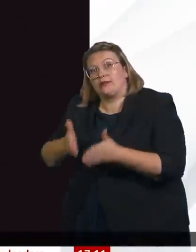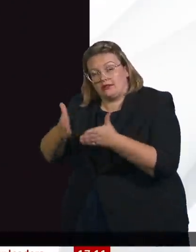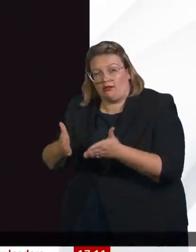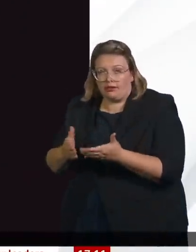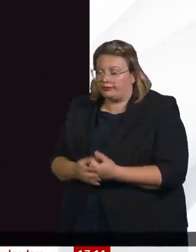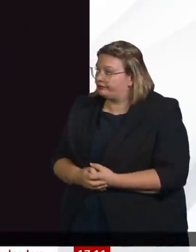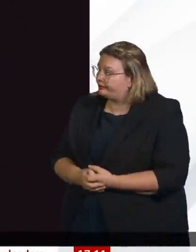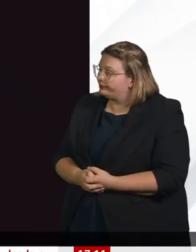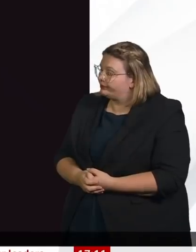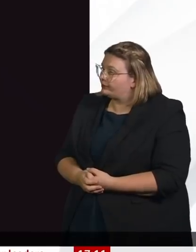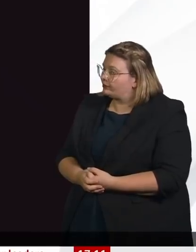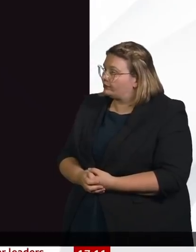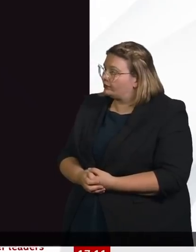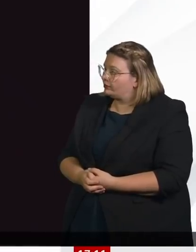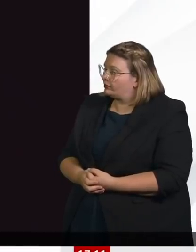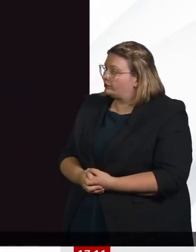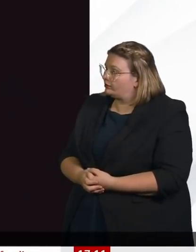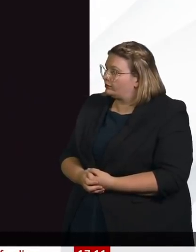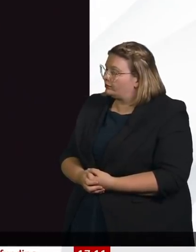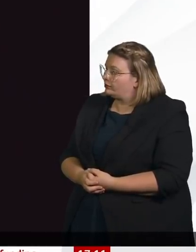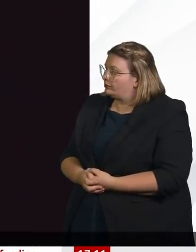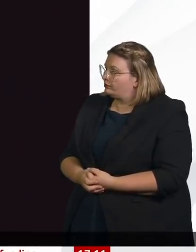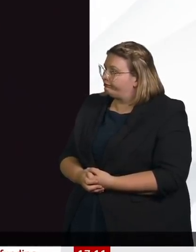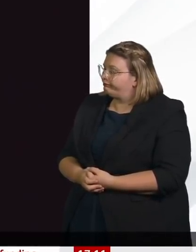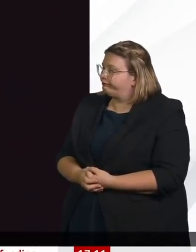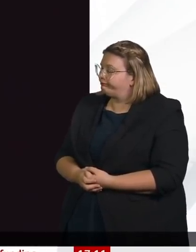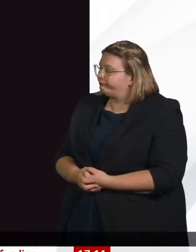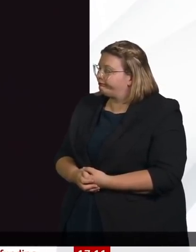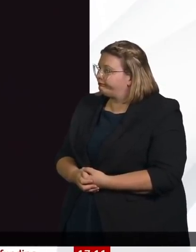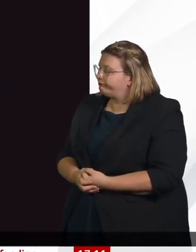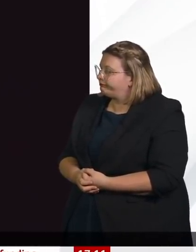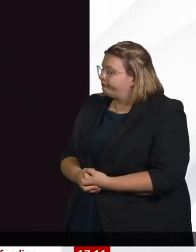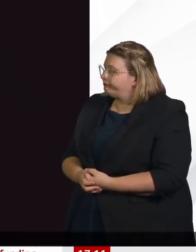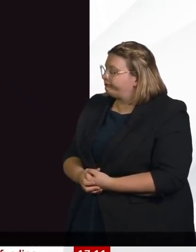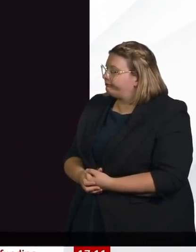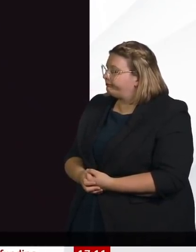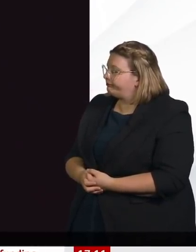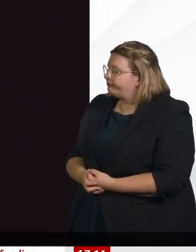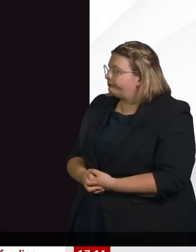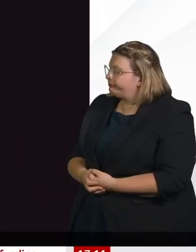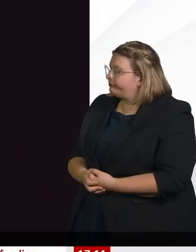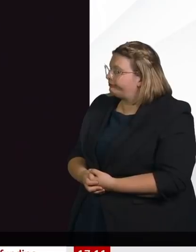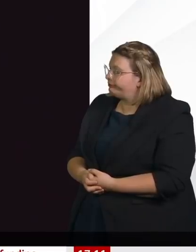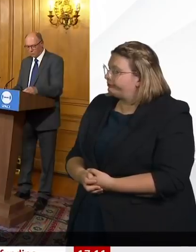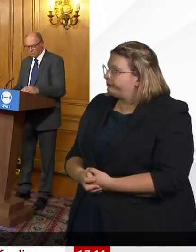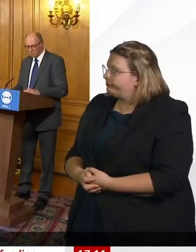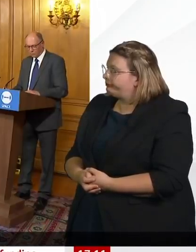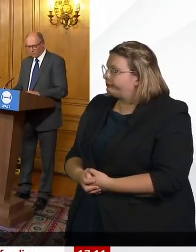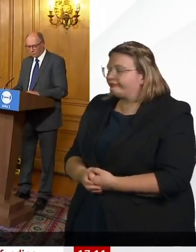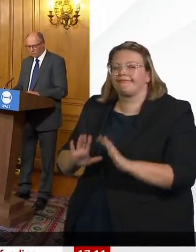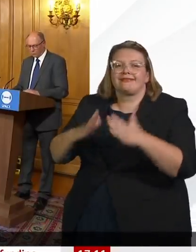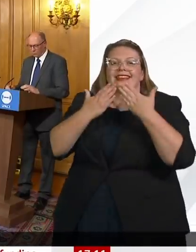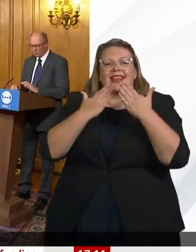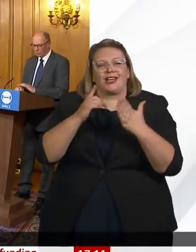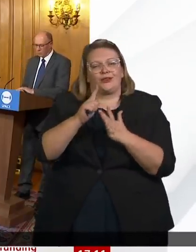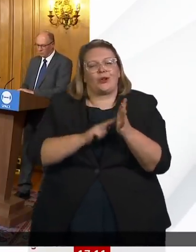Next slide, please. Thank you, Prime Minister. Oh, thank you very much, JVT, and the